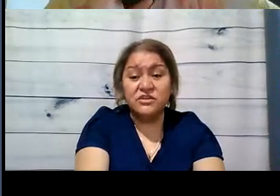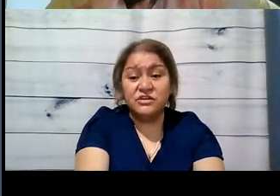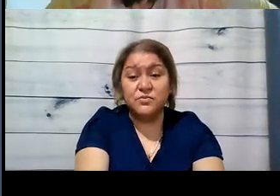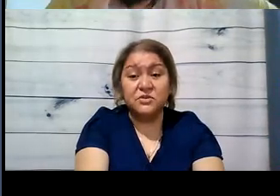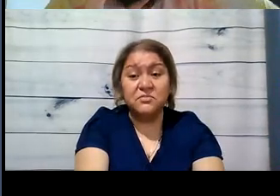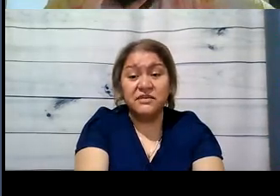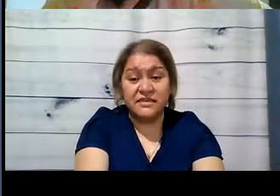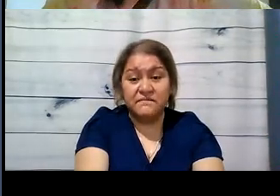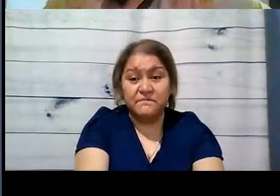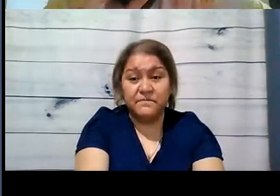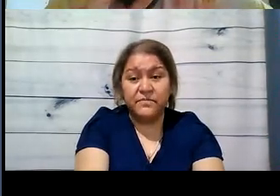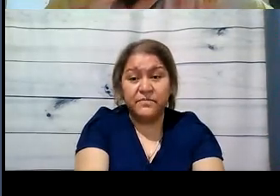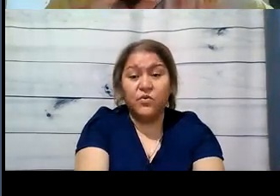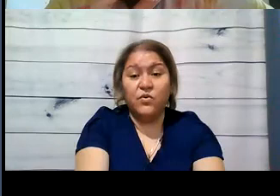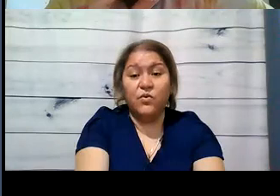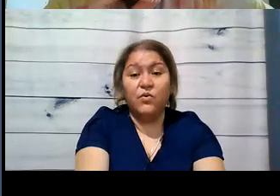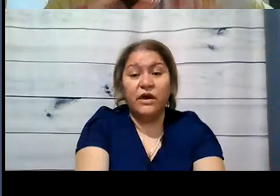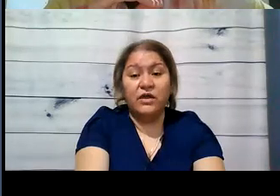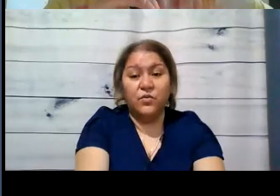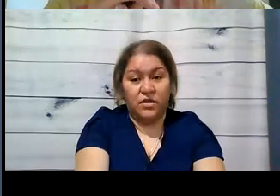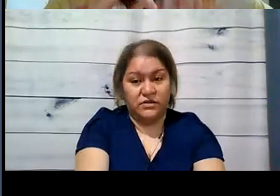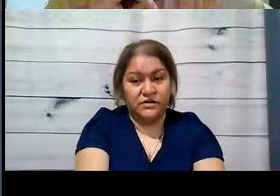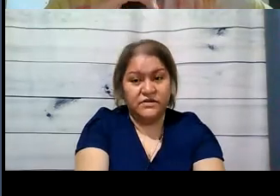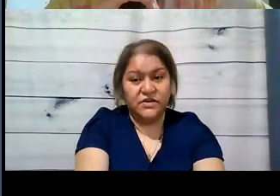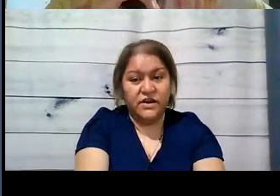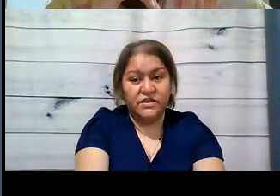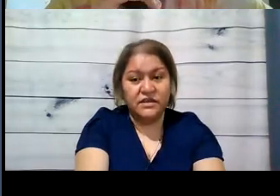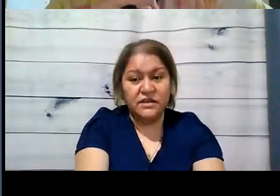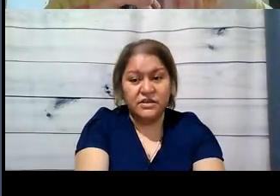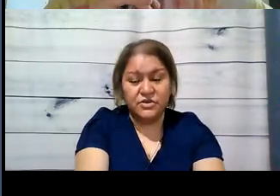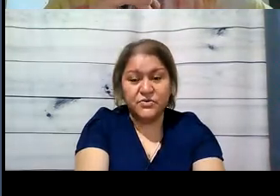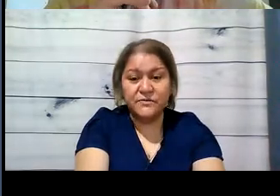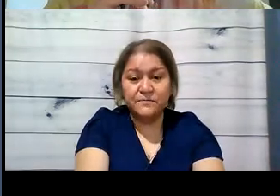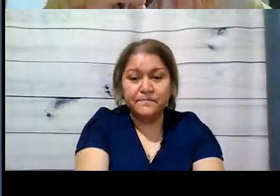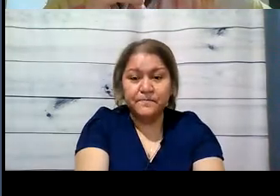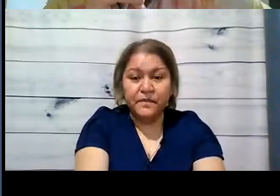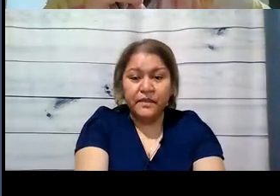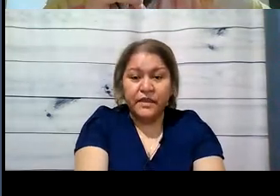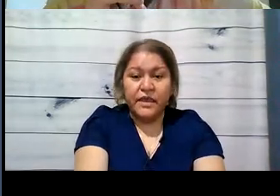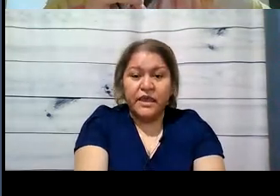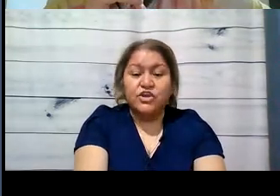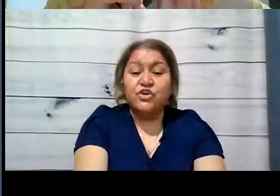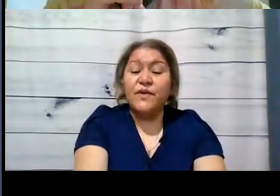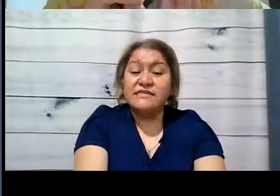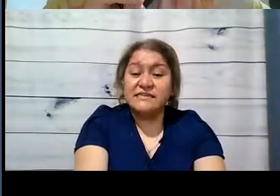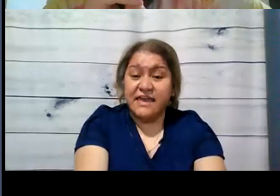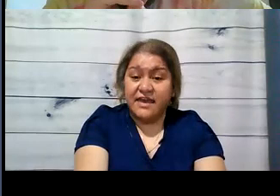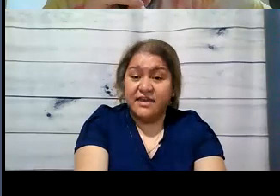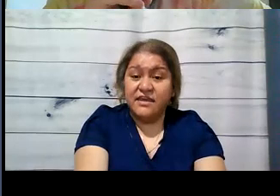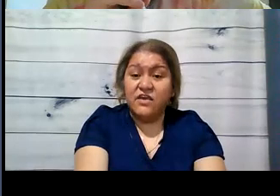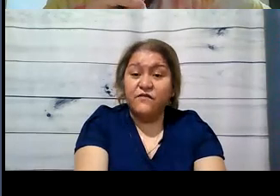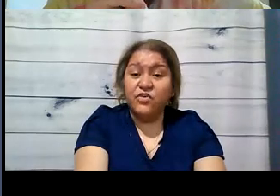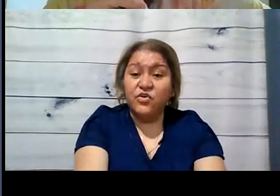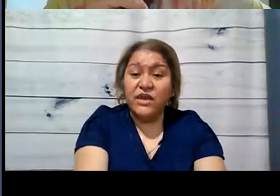the Duchess would miss them. Well, Walter, started the Duke, you may